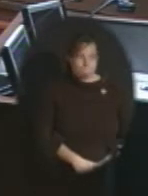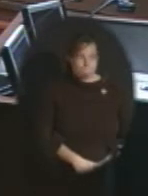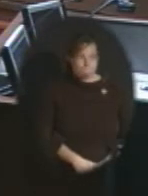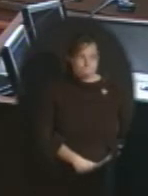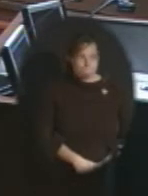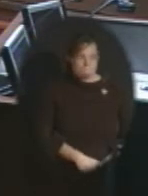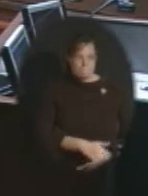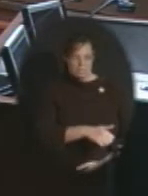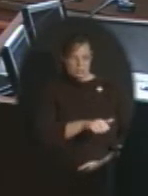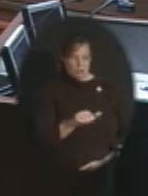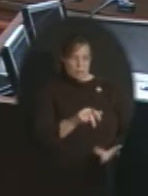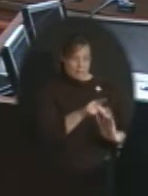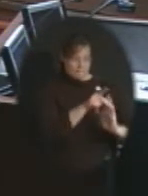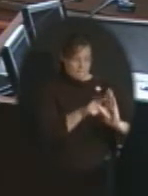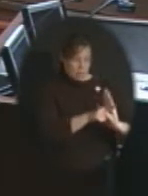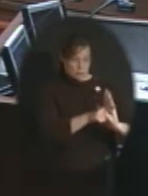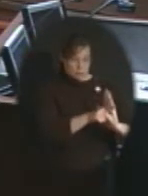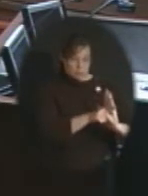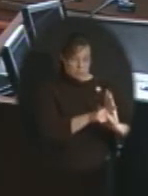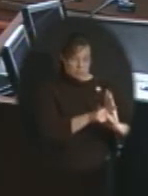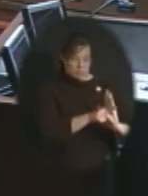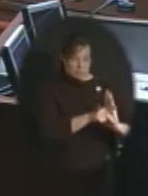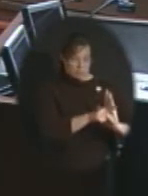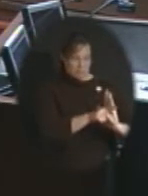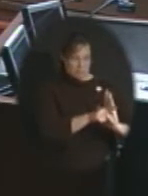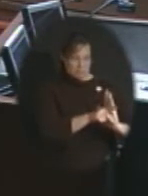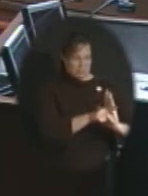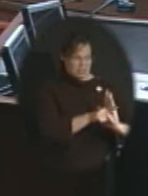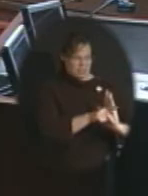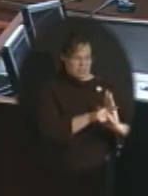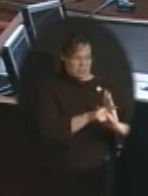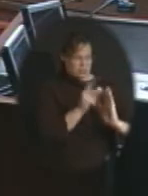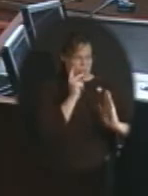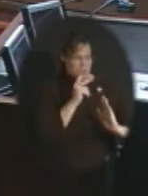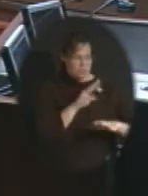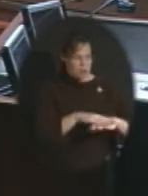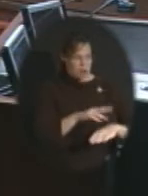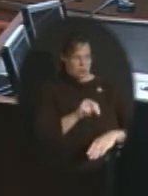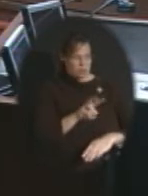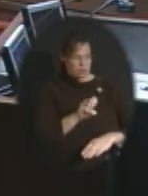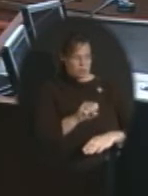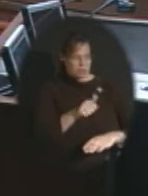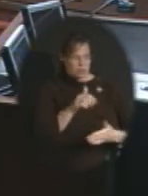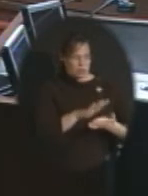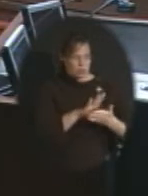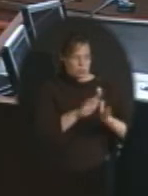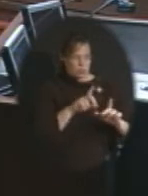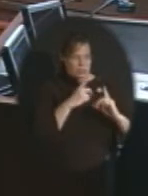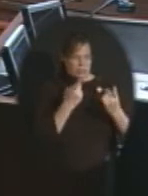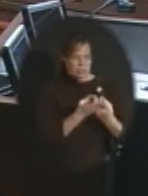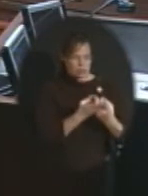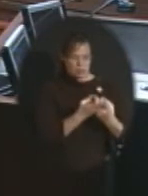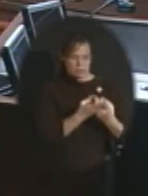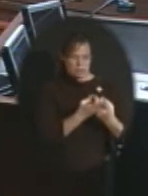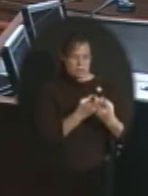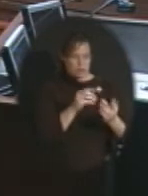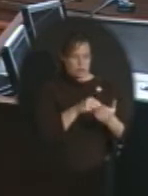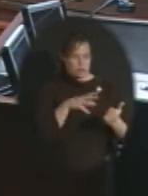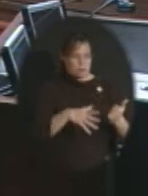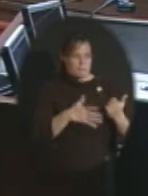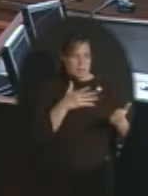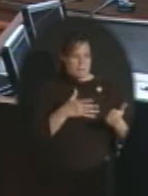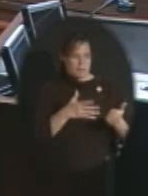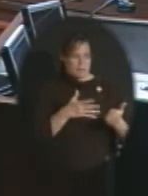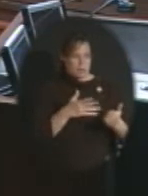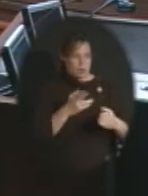Is there any policy as far as, you see all on the news, other school districts where a student might